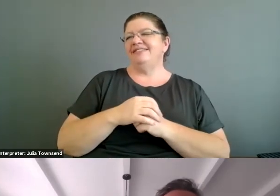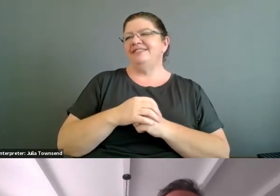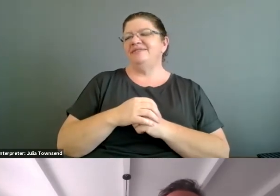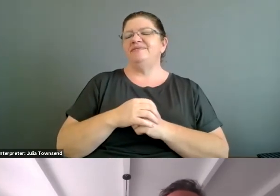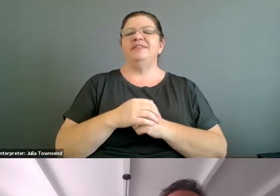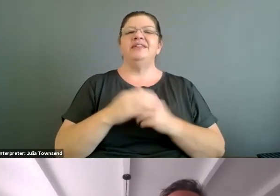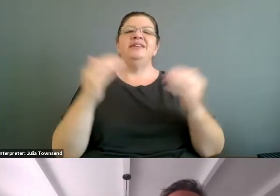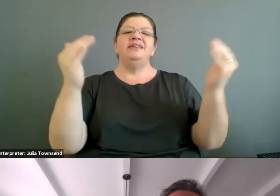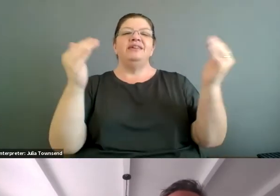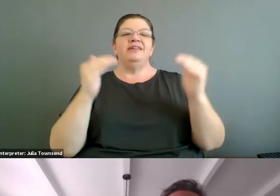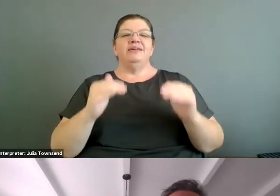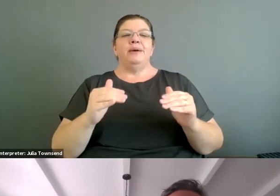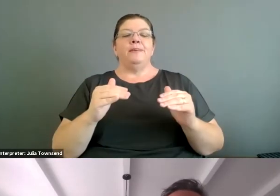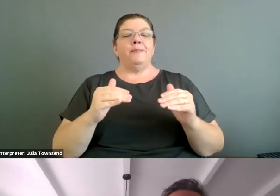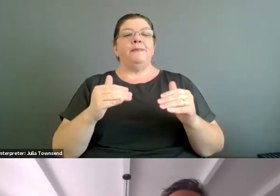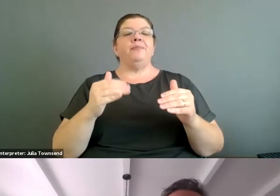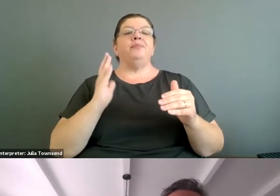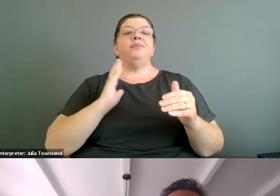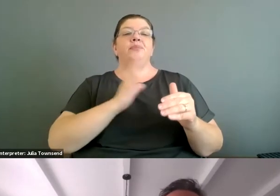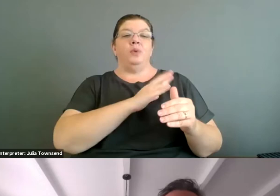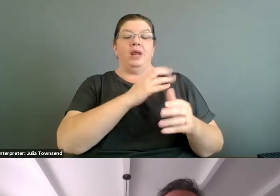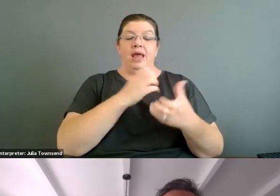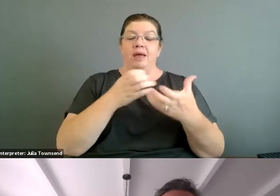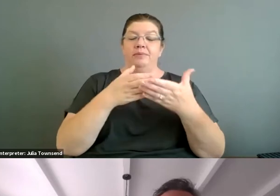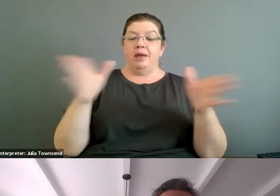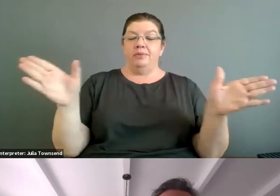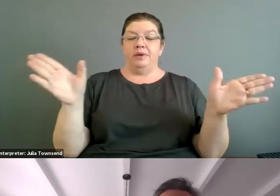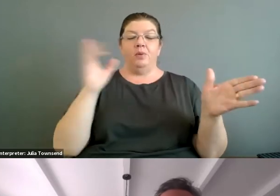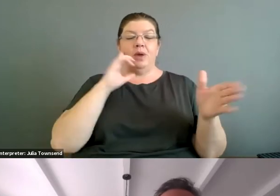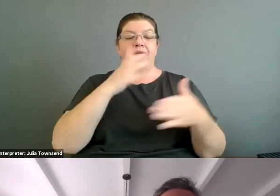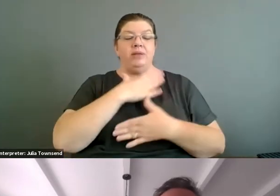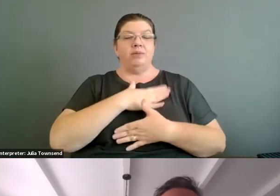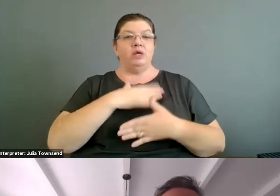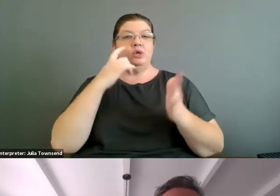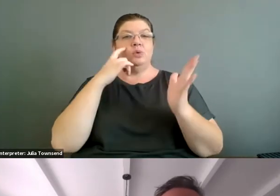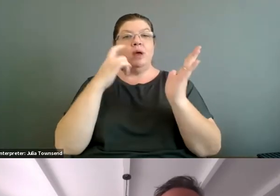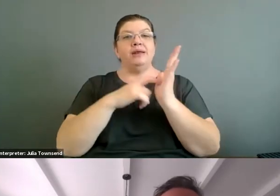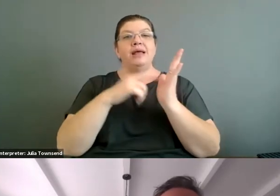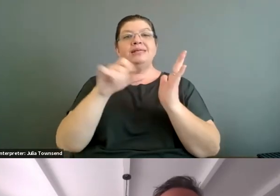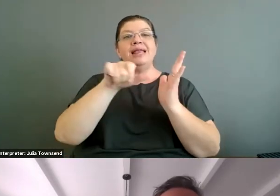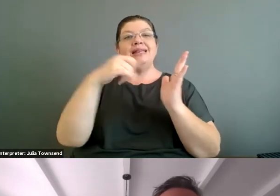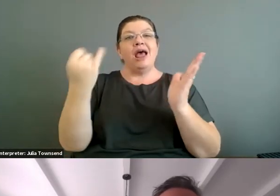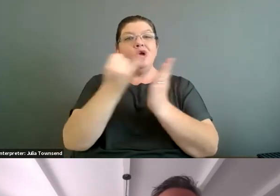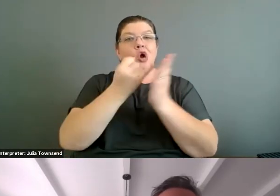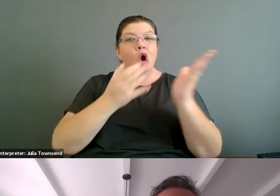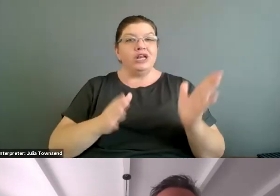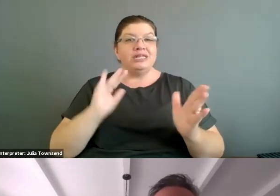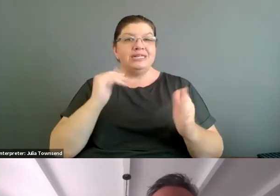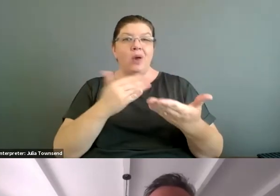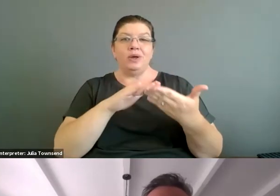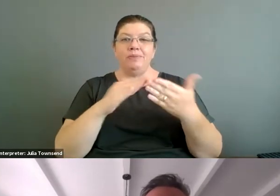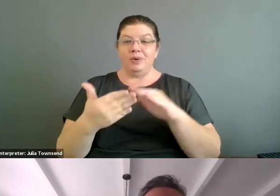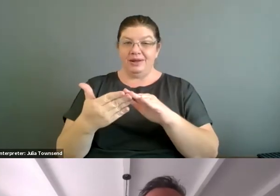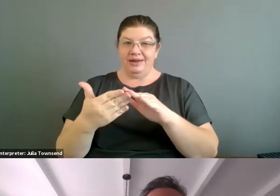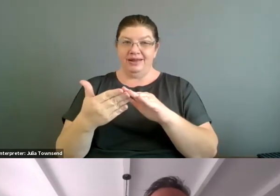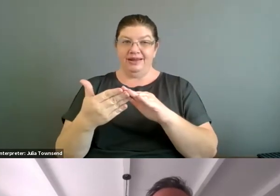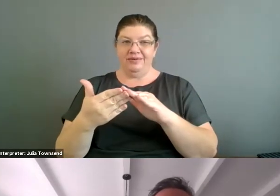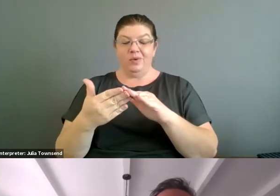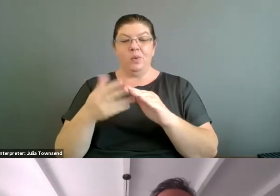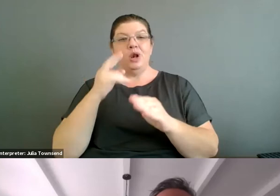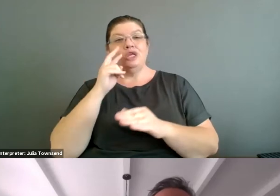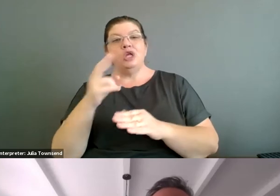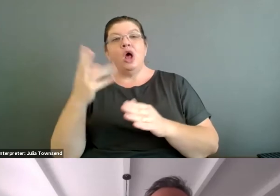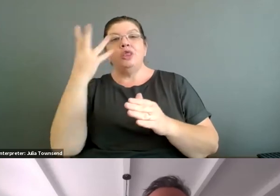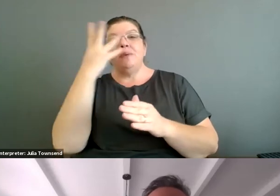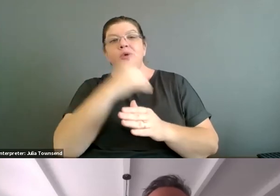Next, board members and public, we have the pleasure to recognize another artist in our community. When I saw the beautiful